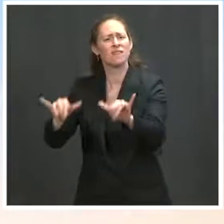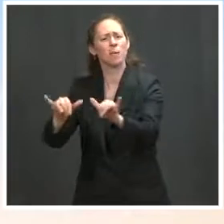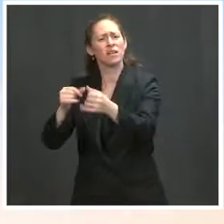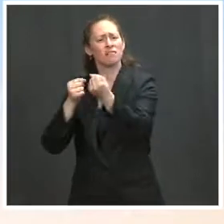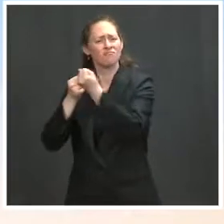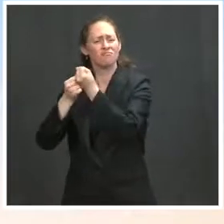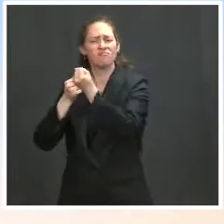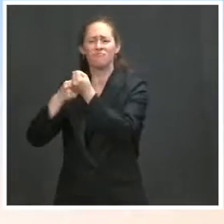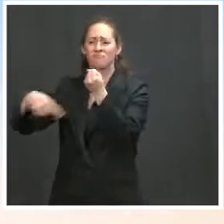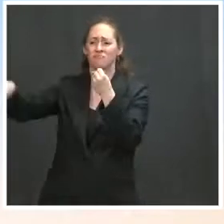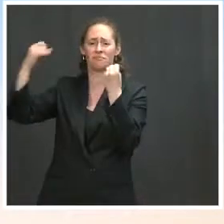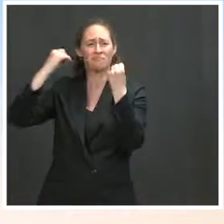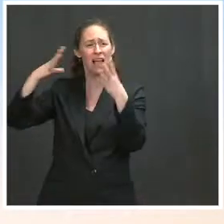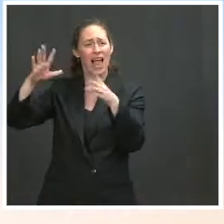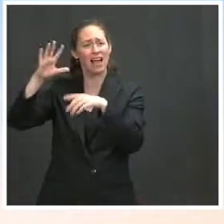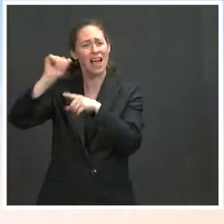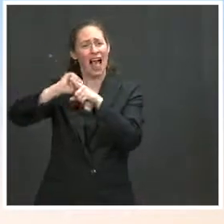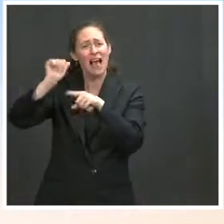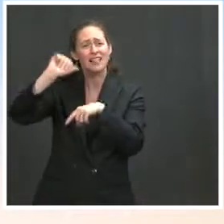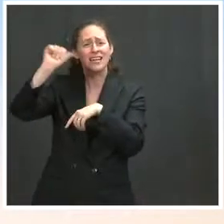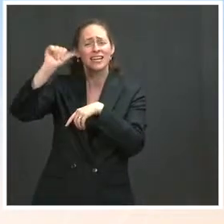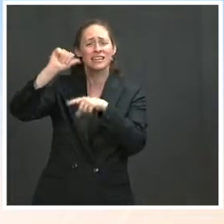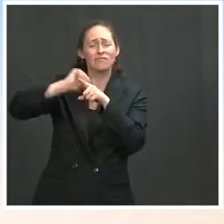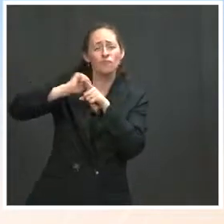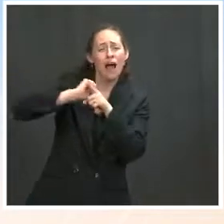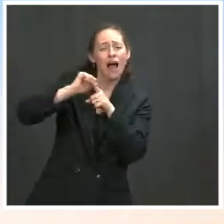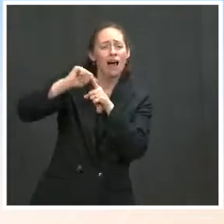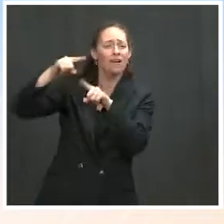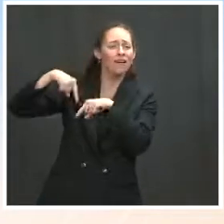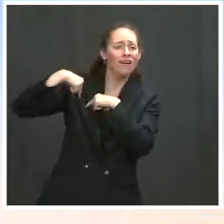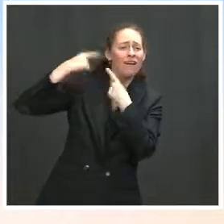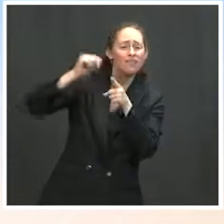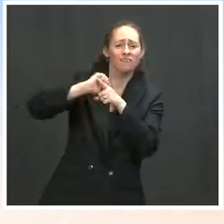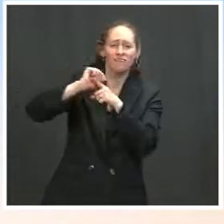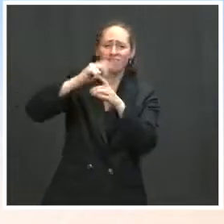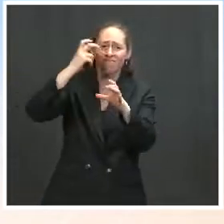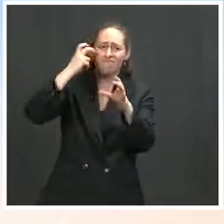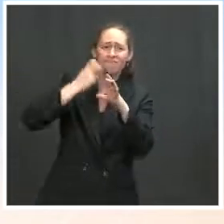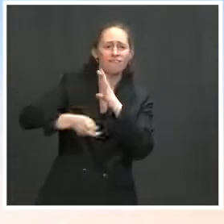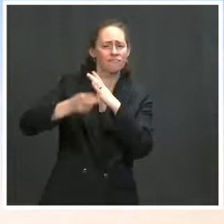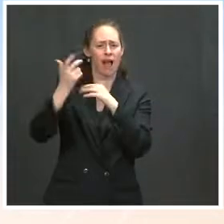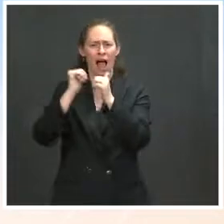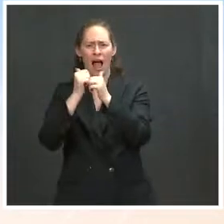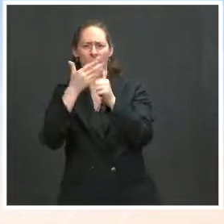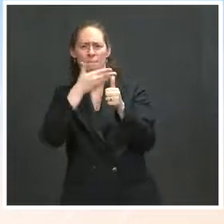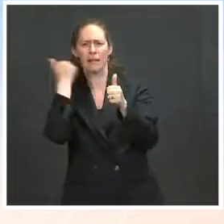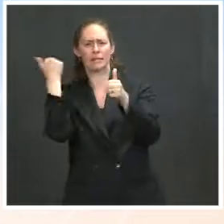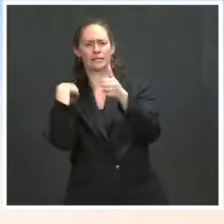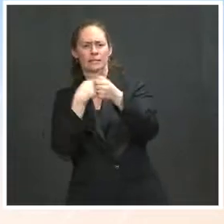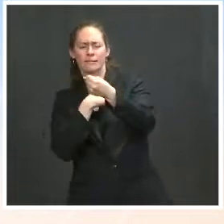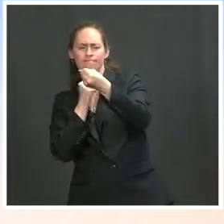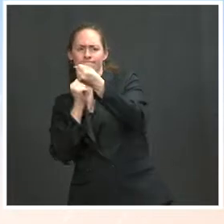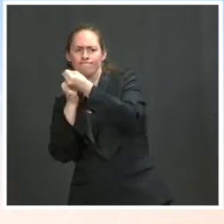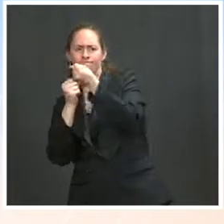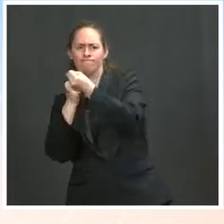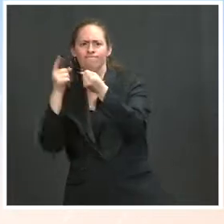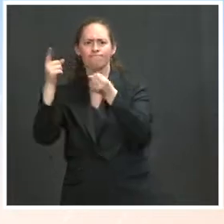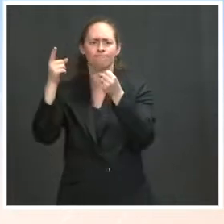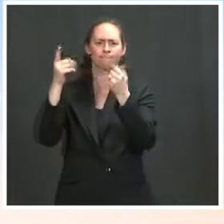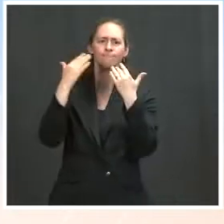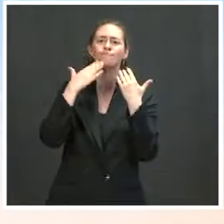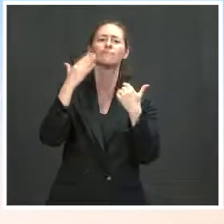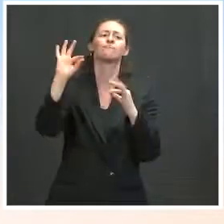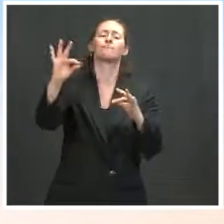in the best traditions, if you will, of the Olympic spirit. And so America's Olympic athletes represent the very best of our